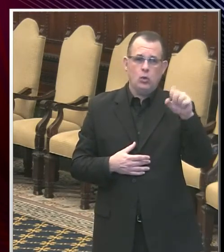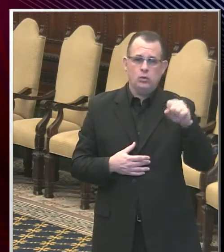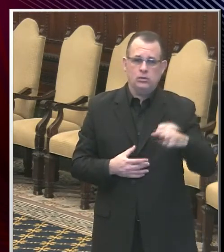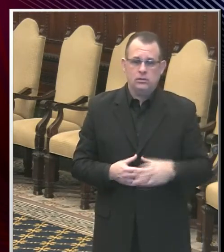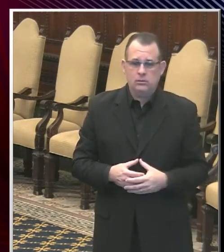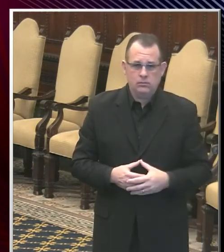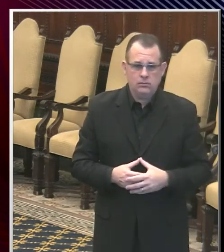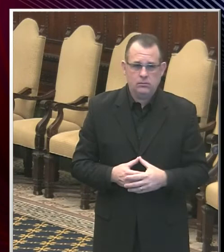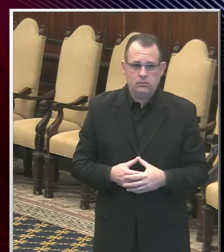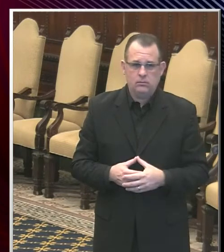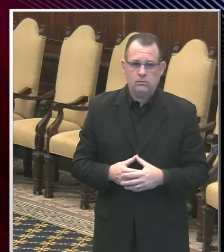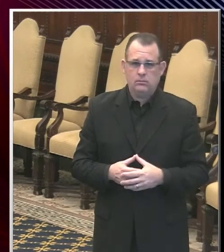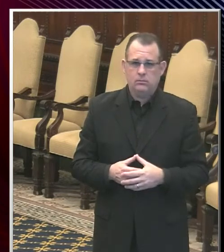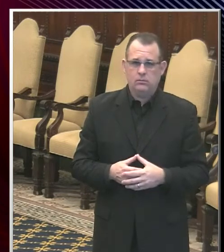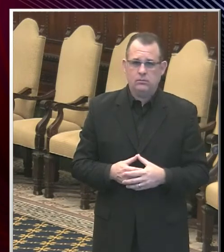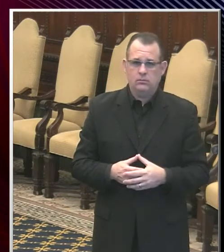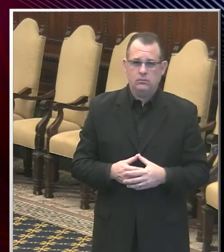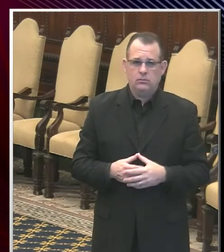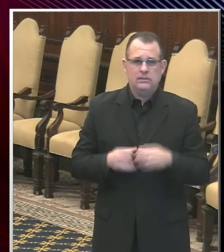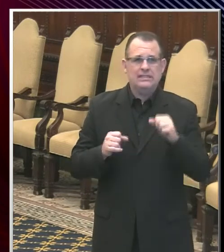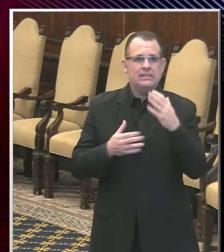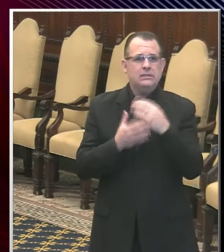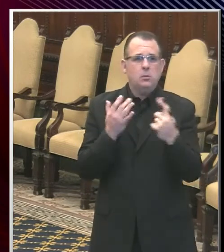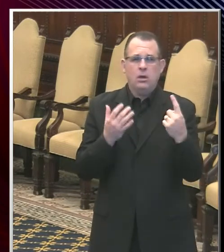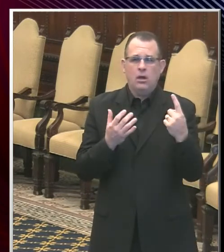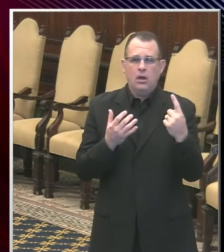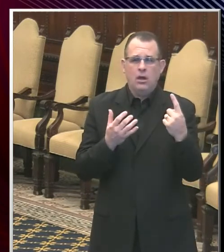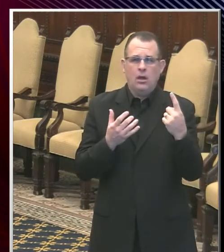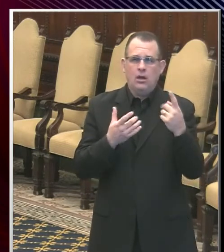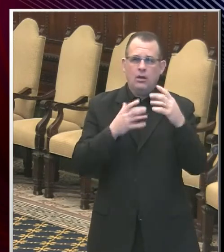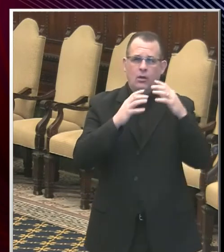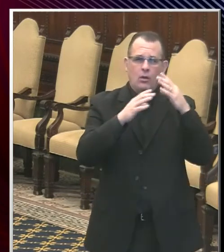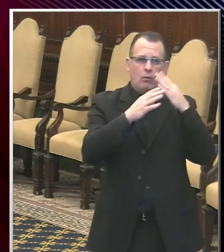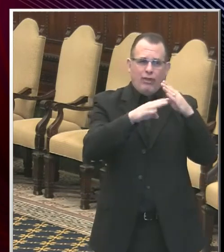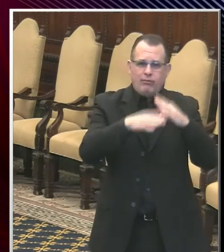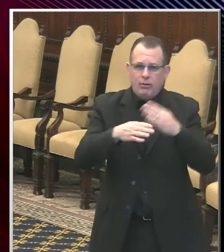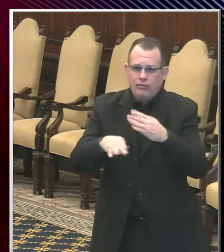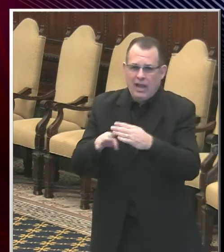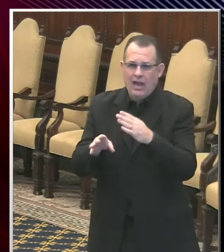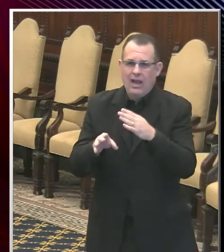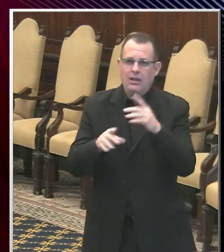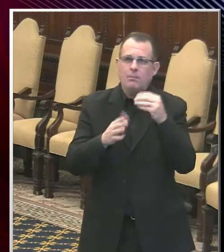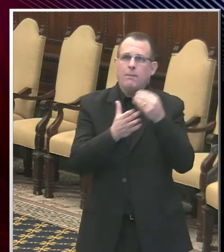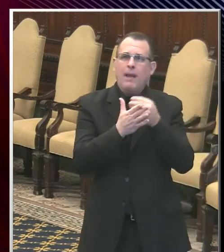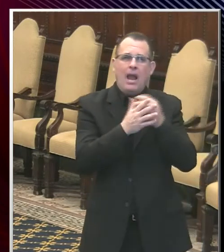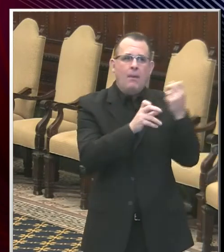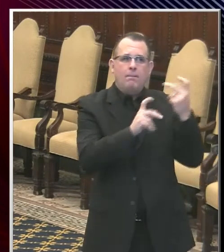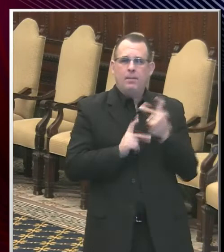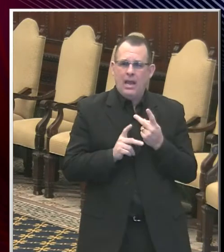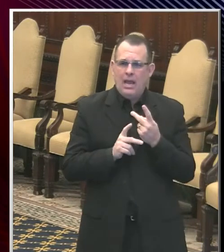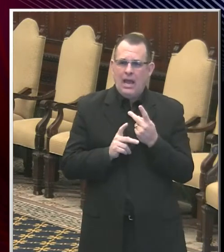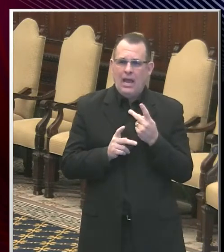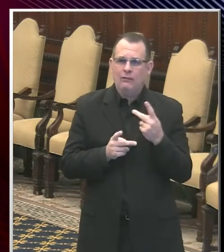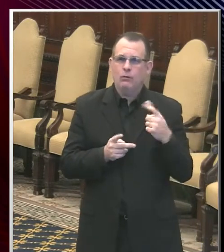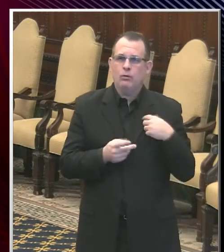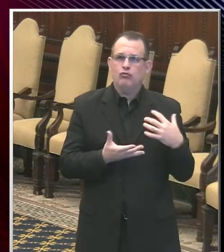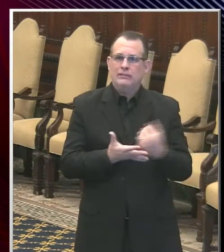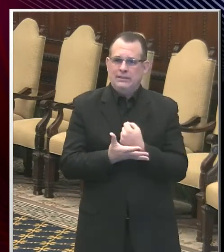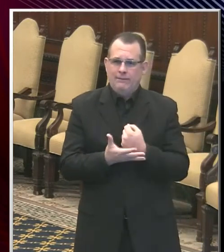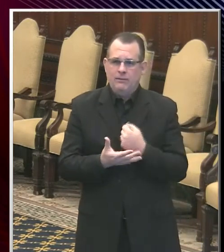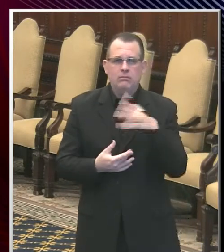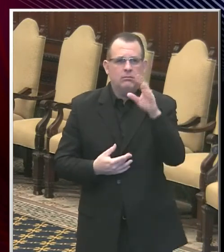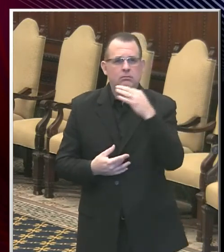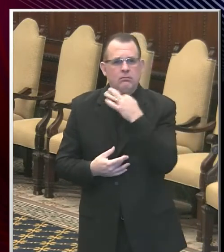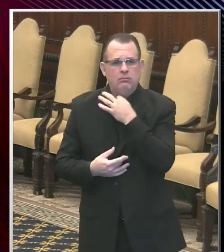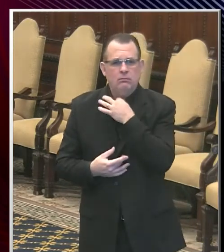Hi. Could someone please break down the reimbursements that the city has already received so far? I'm just wondering what